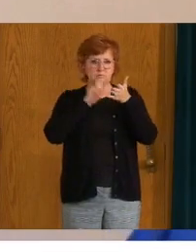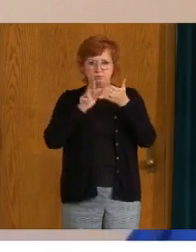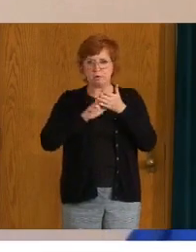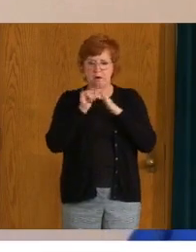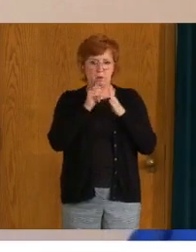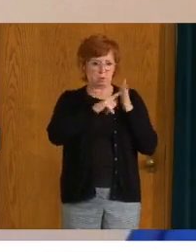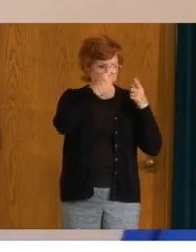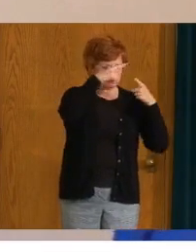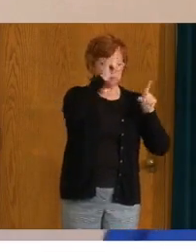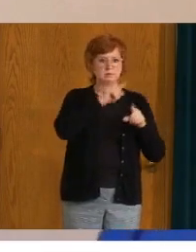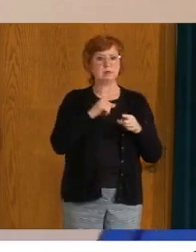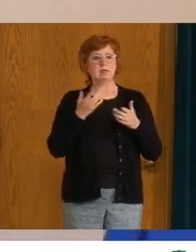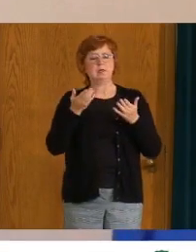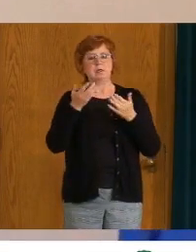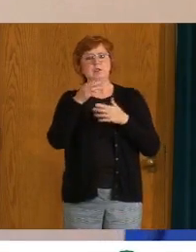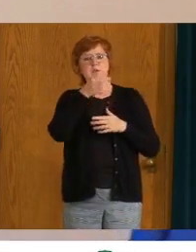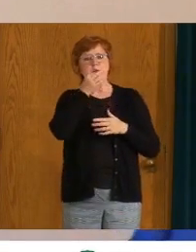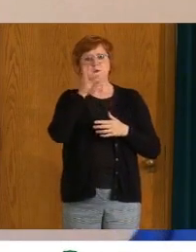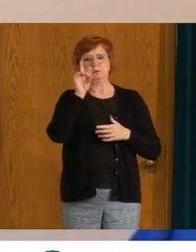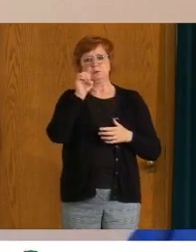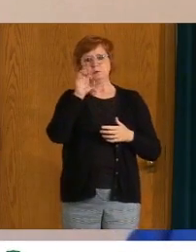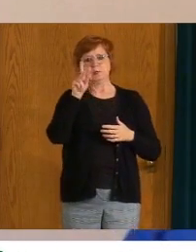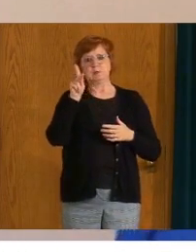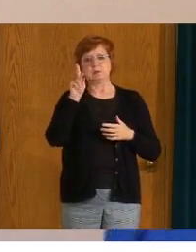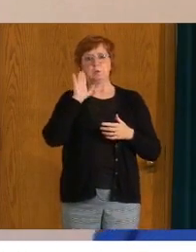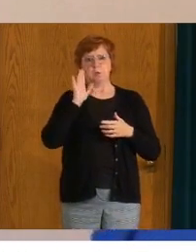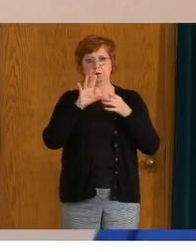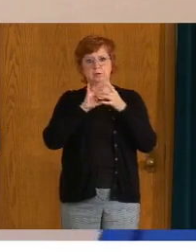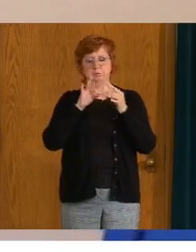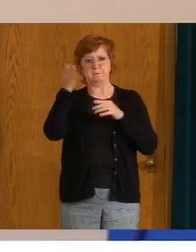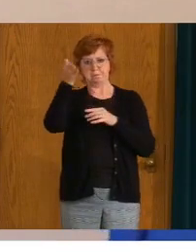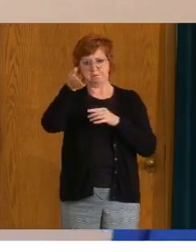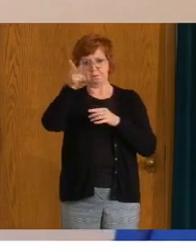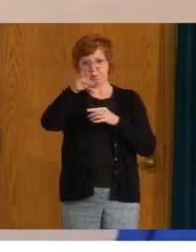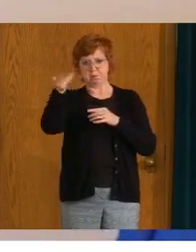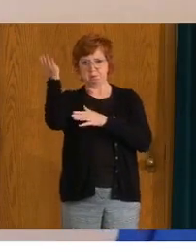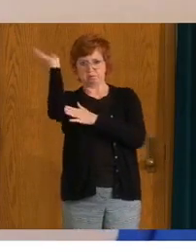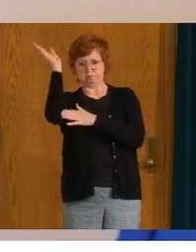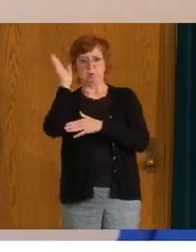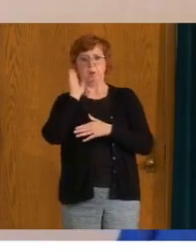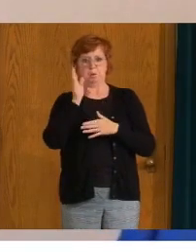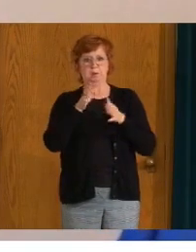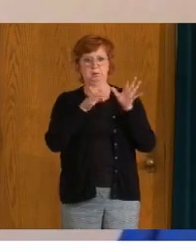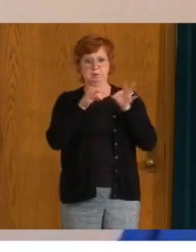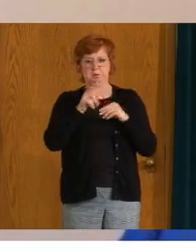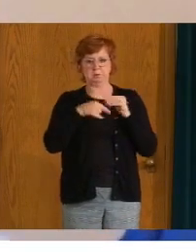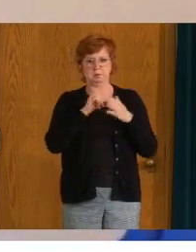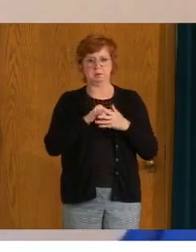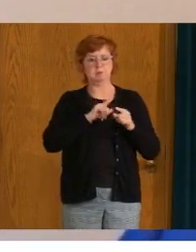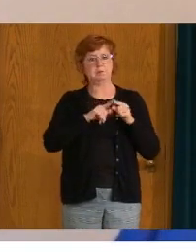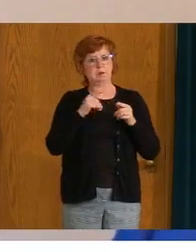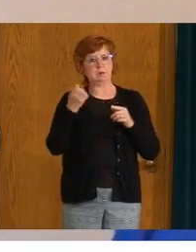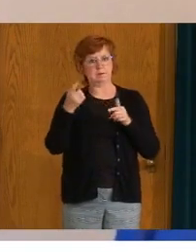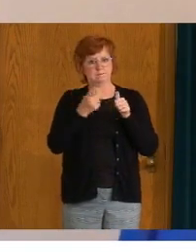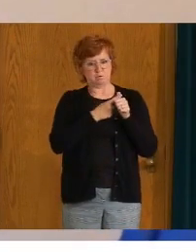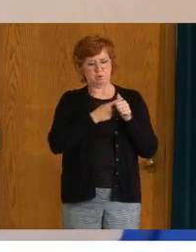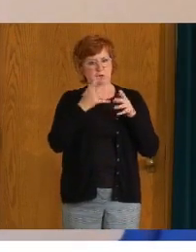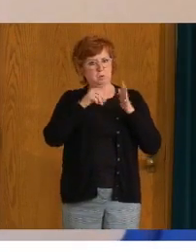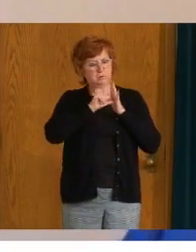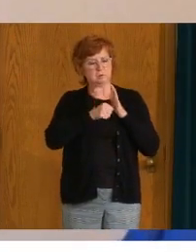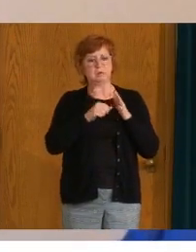those who may be hesitant to get the vaccine. But before I hand it off to him, I want to emphasize that our goal has always been to make the shot as